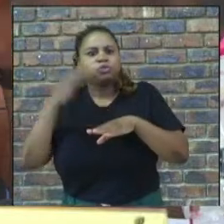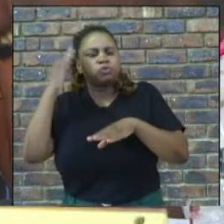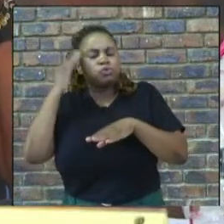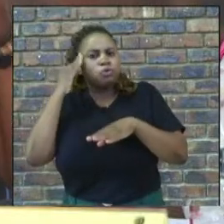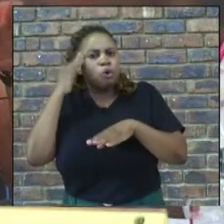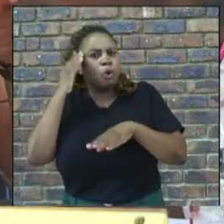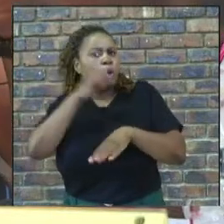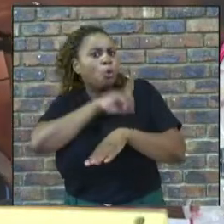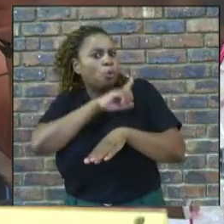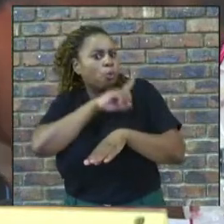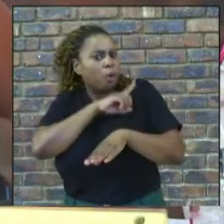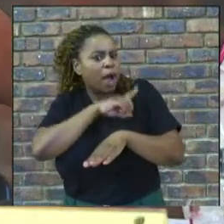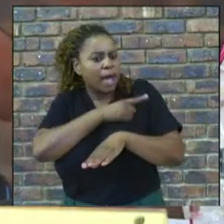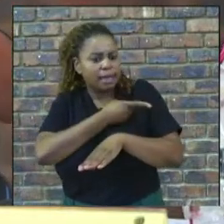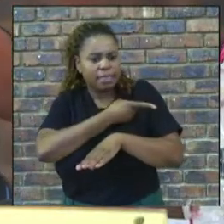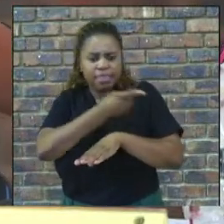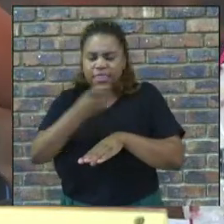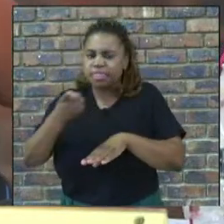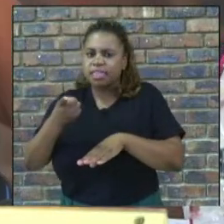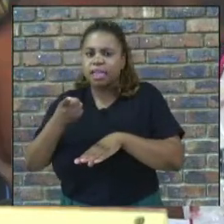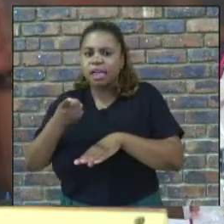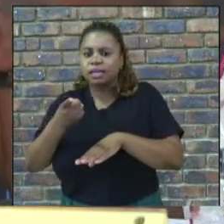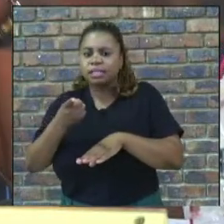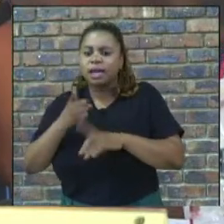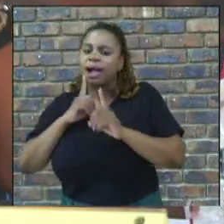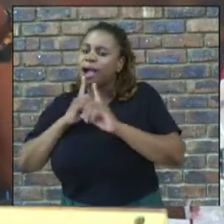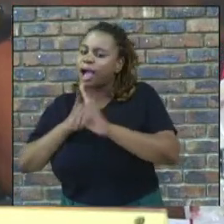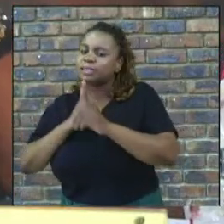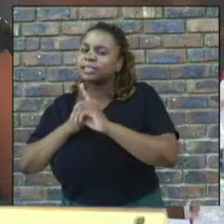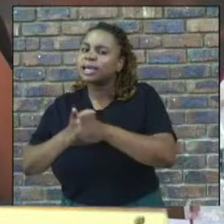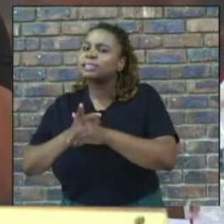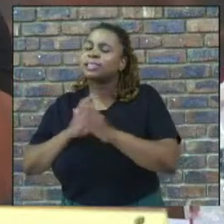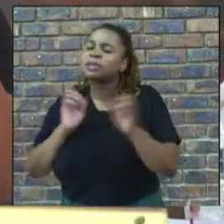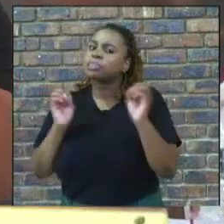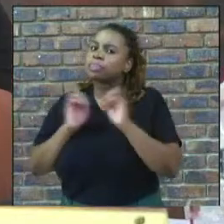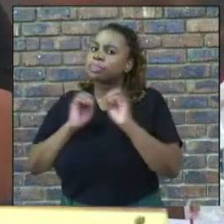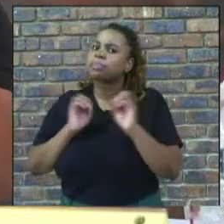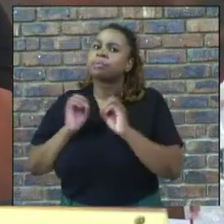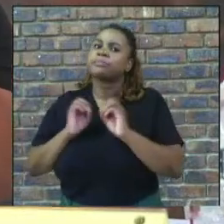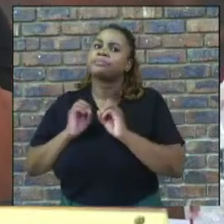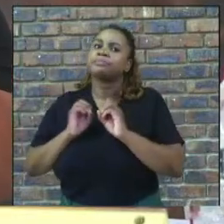you have not given them feedback or why you have not been able to assist.